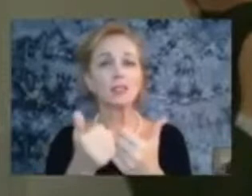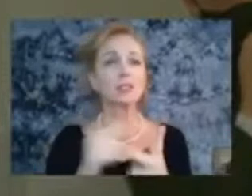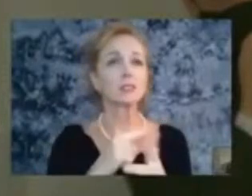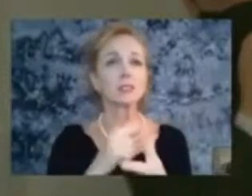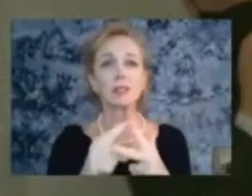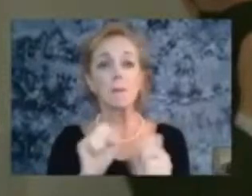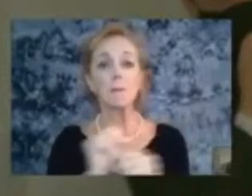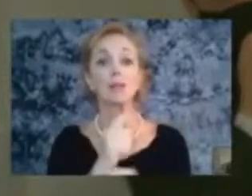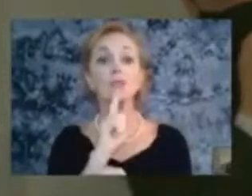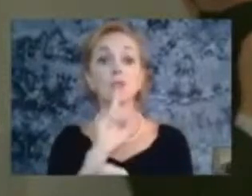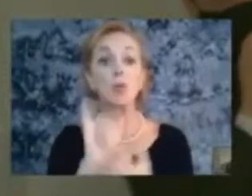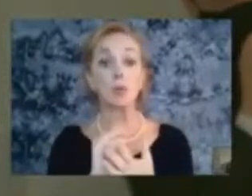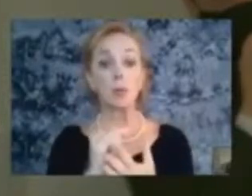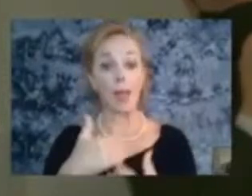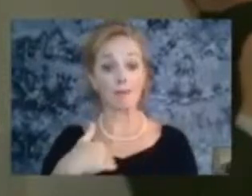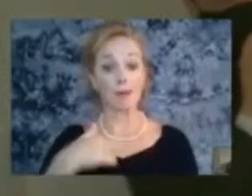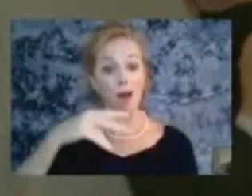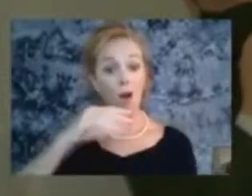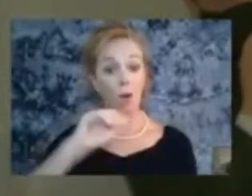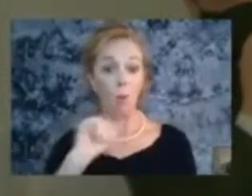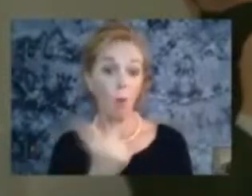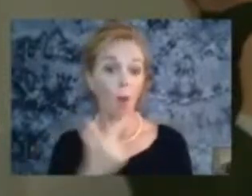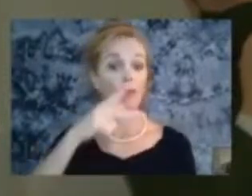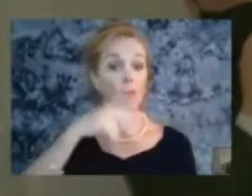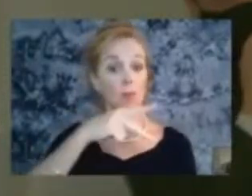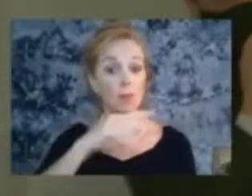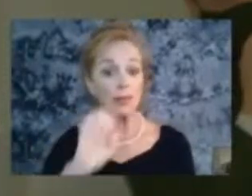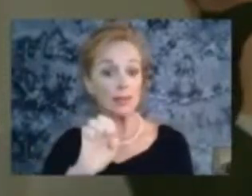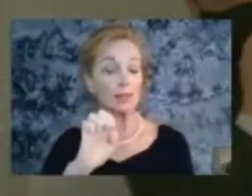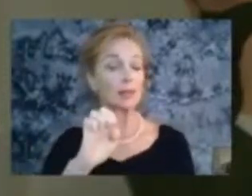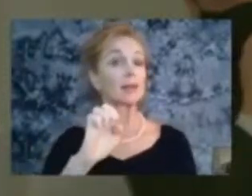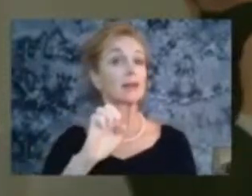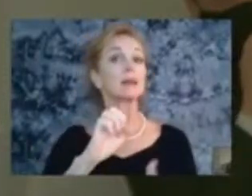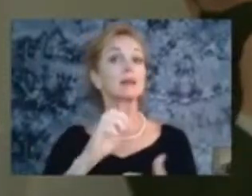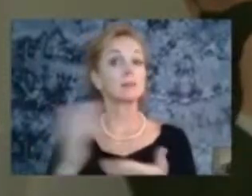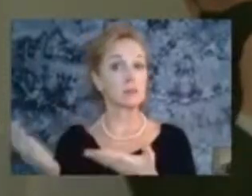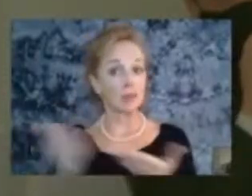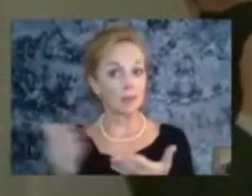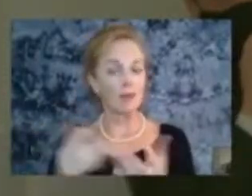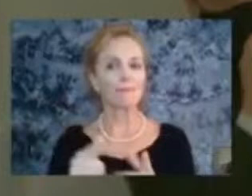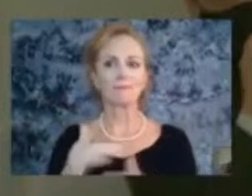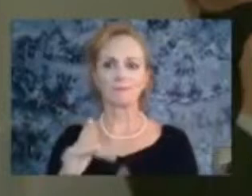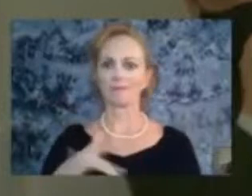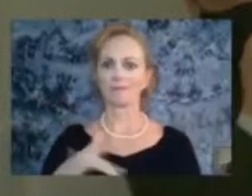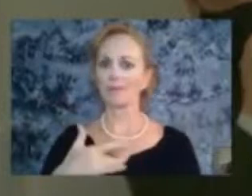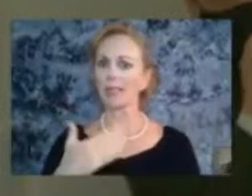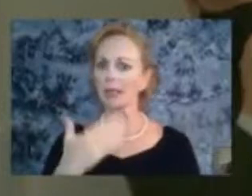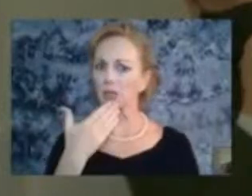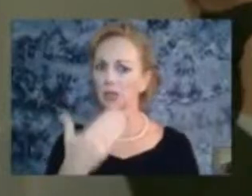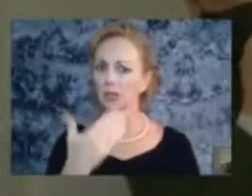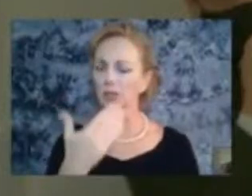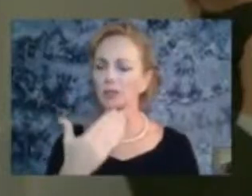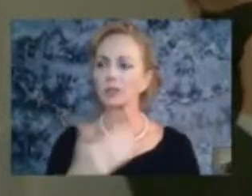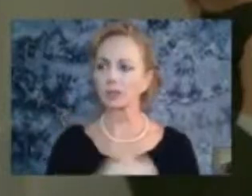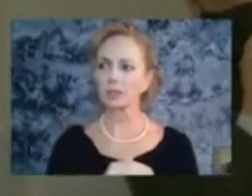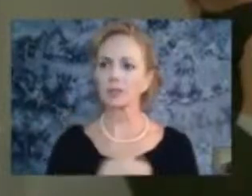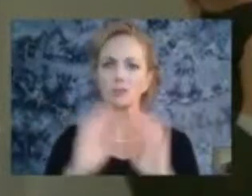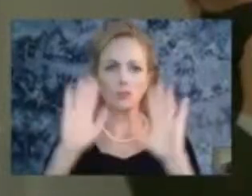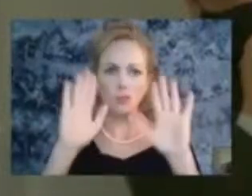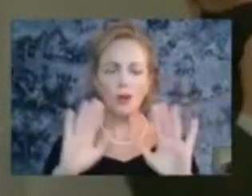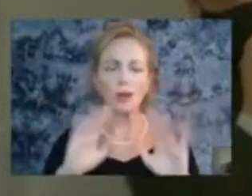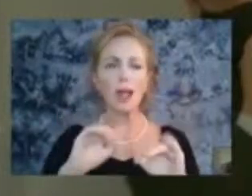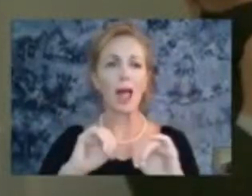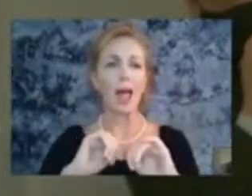have all our PPE in, et cetera. And so I'm feeling really great about how many obstacles